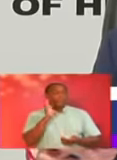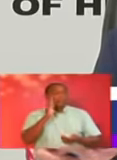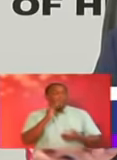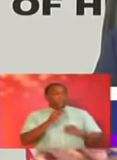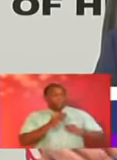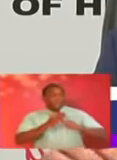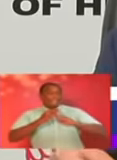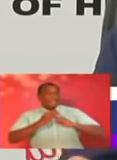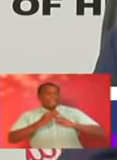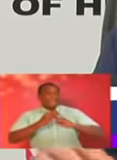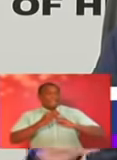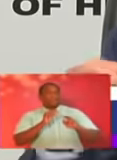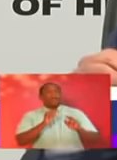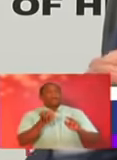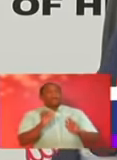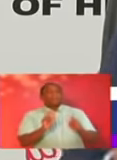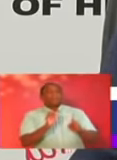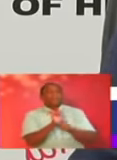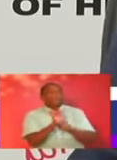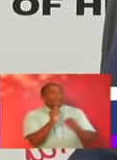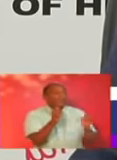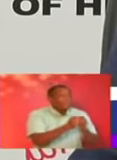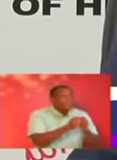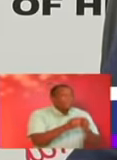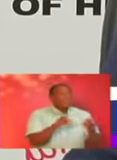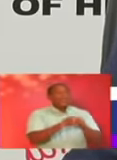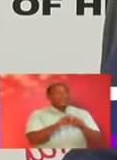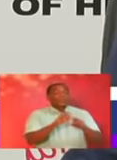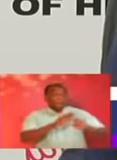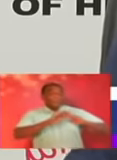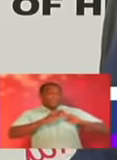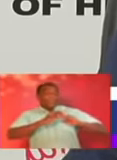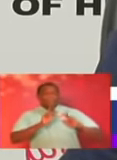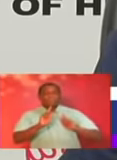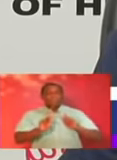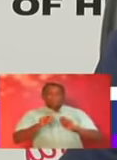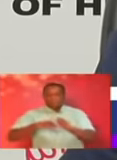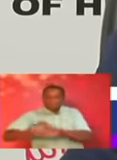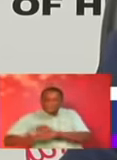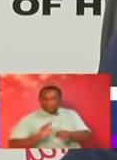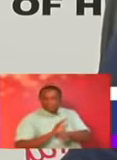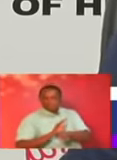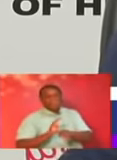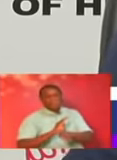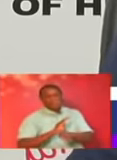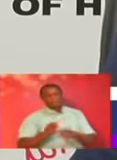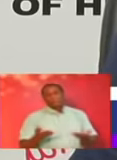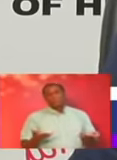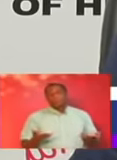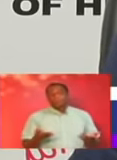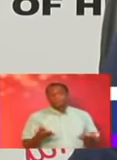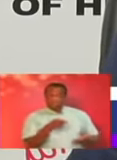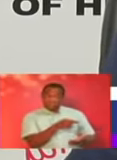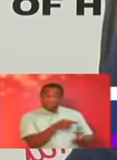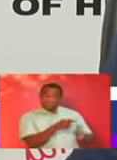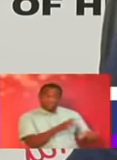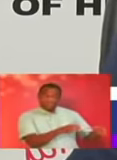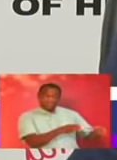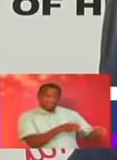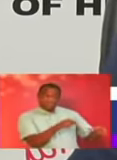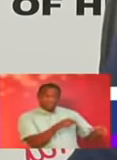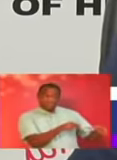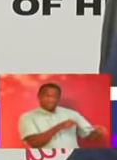also to be protected from an unvaccinated customer. That is where the real risk is. And that sector, we